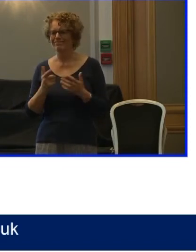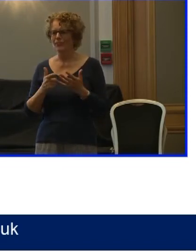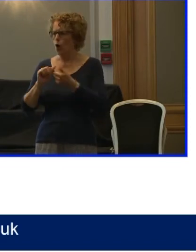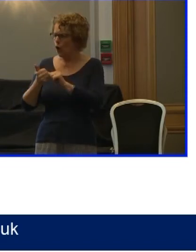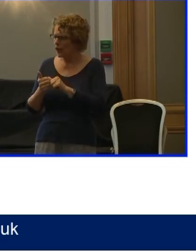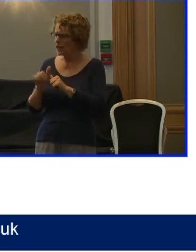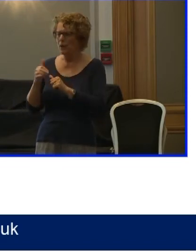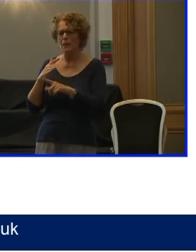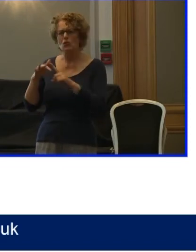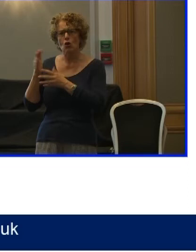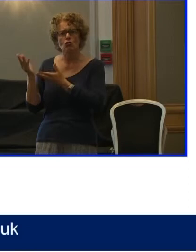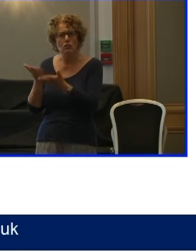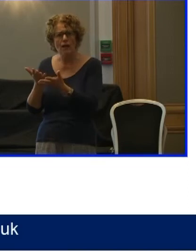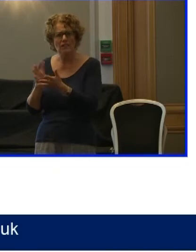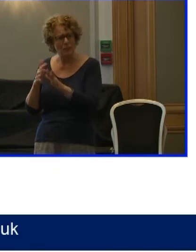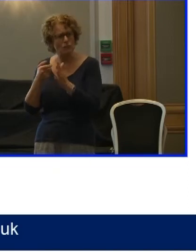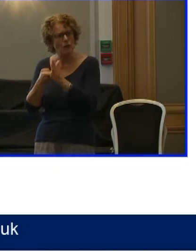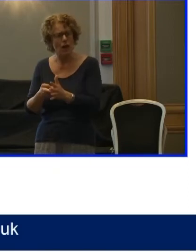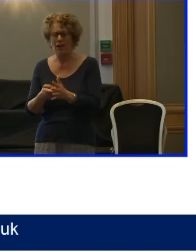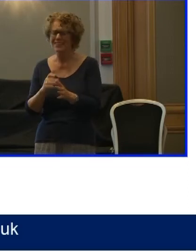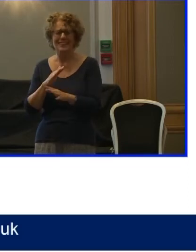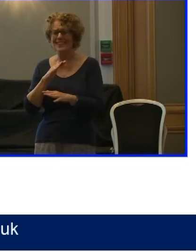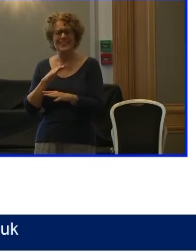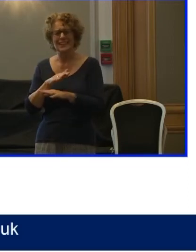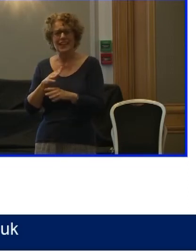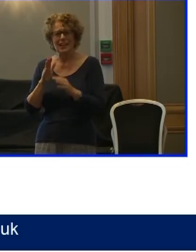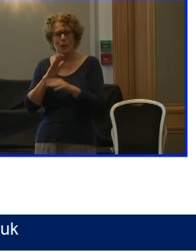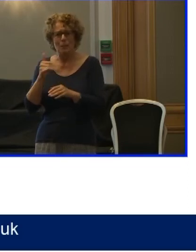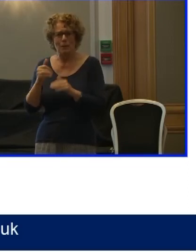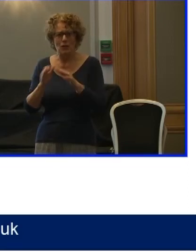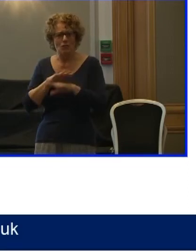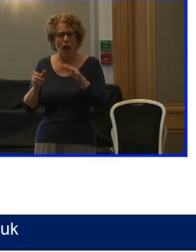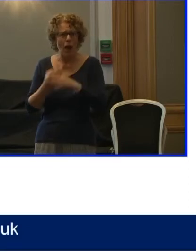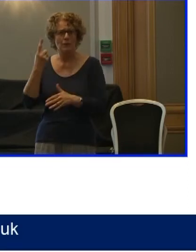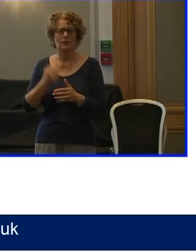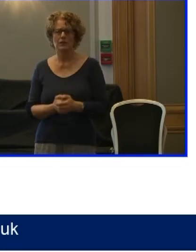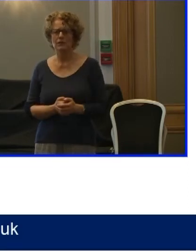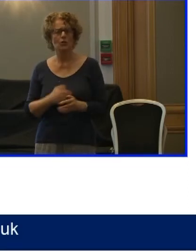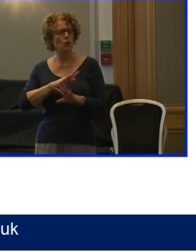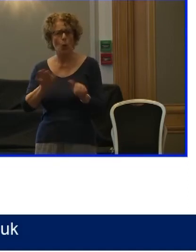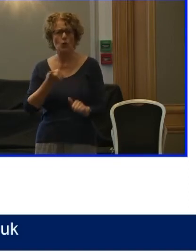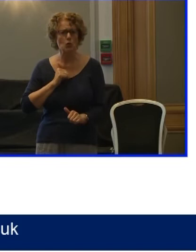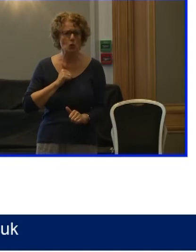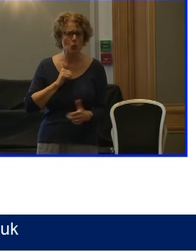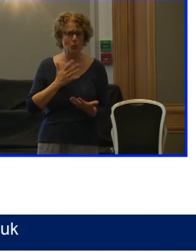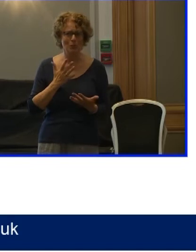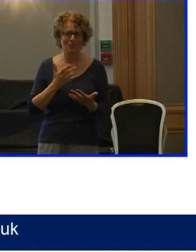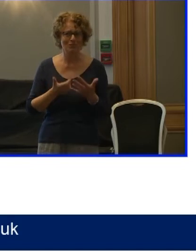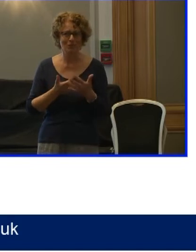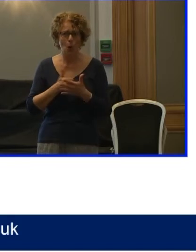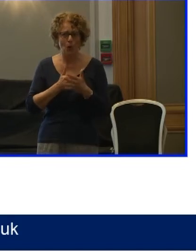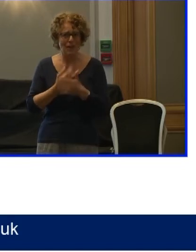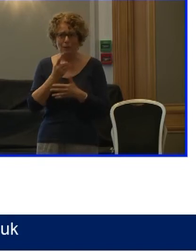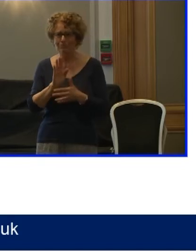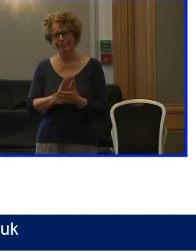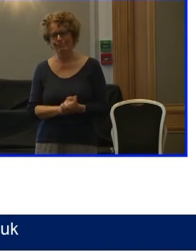maybe in social services, have given a referral. Please just don't assume that this happened, because I don't think it does. We